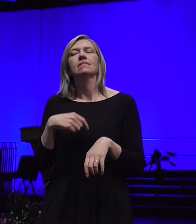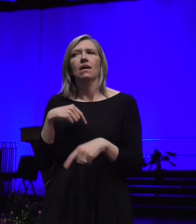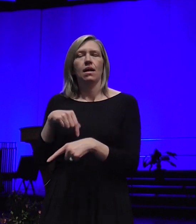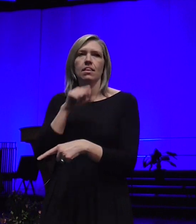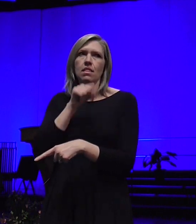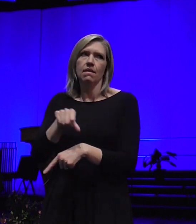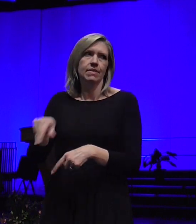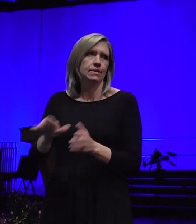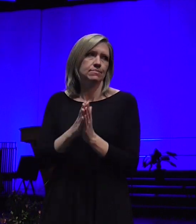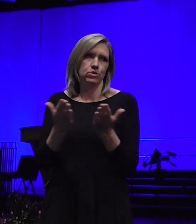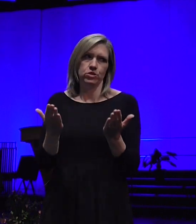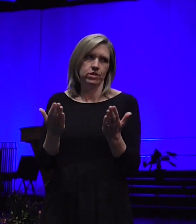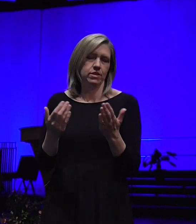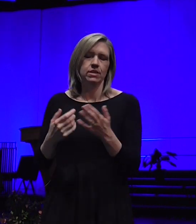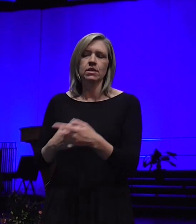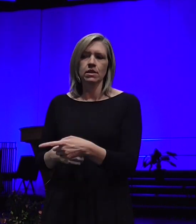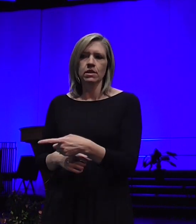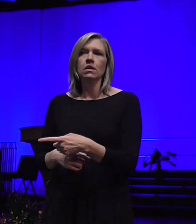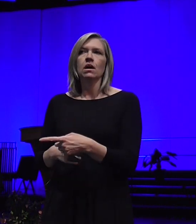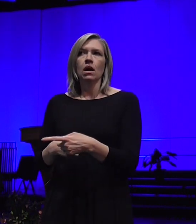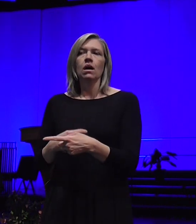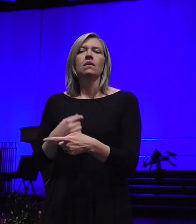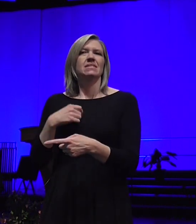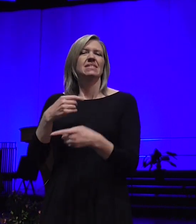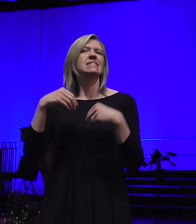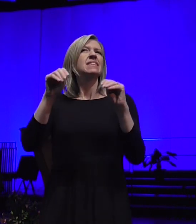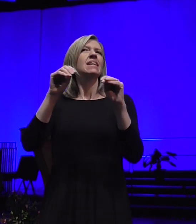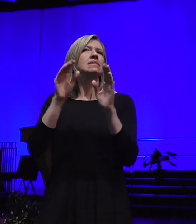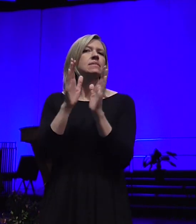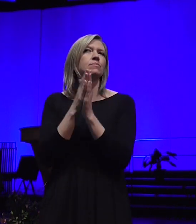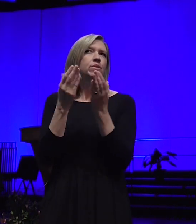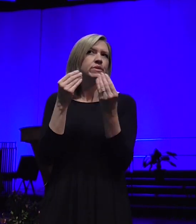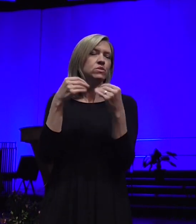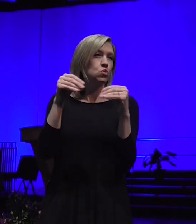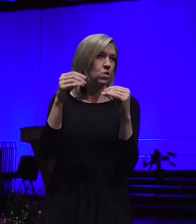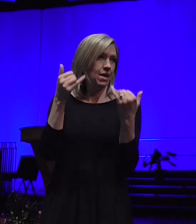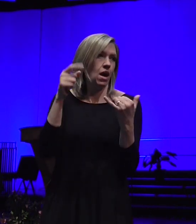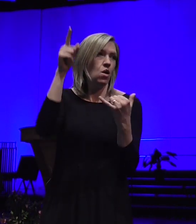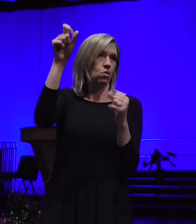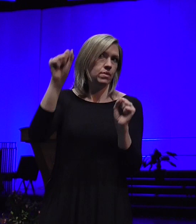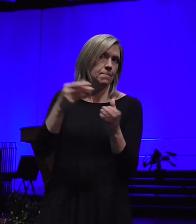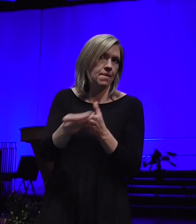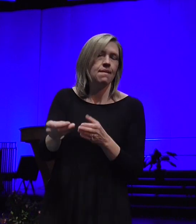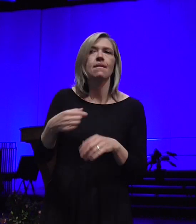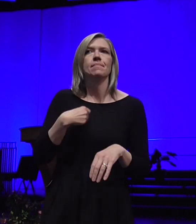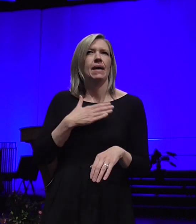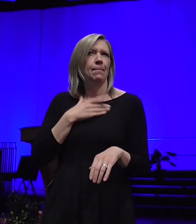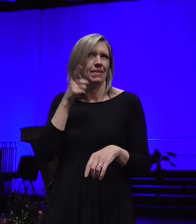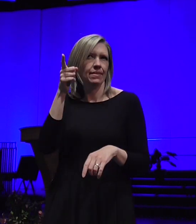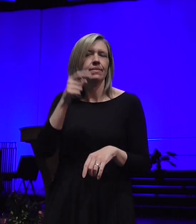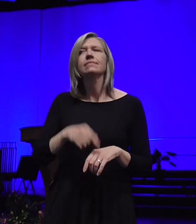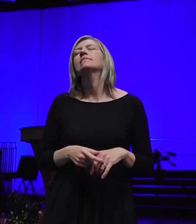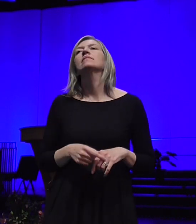I love this book. Got it in our bookstore now, and I'm glad it's there. He talks